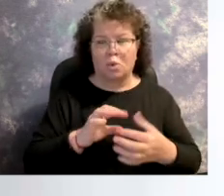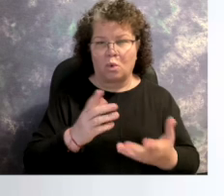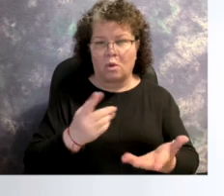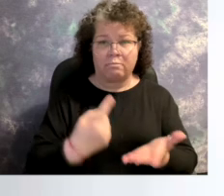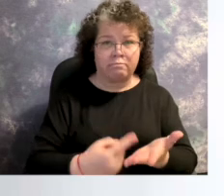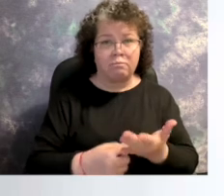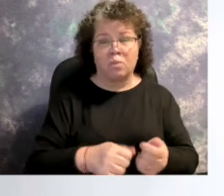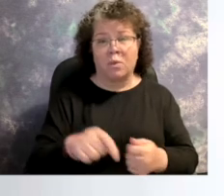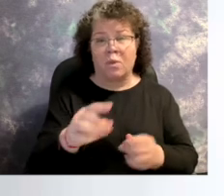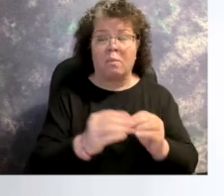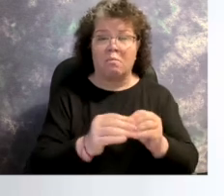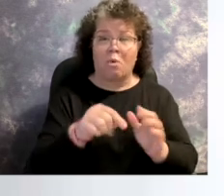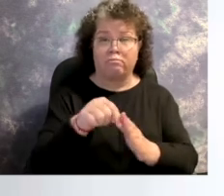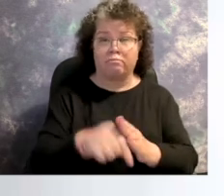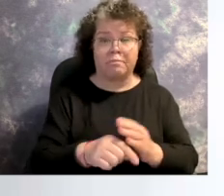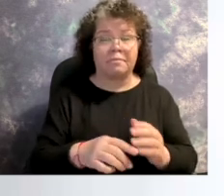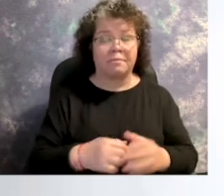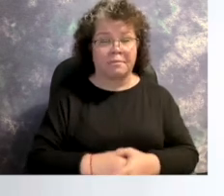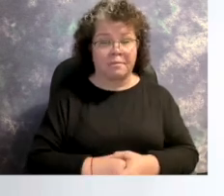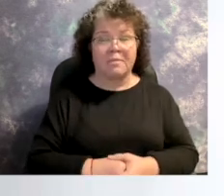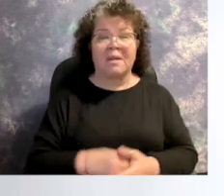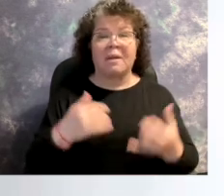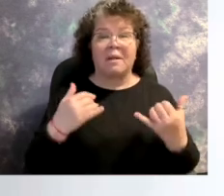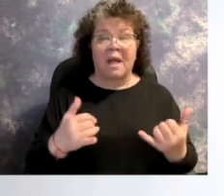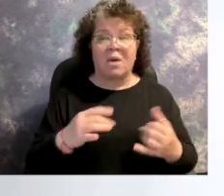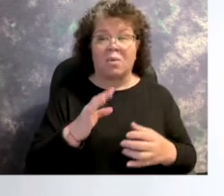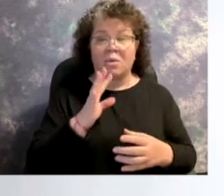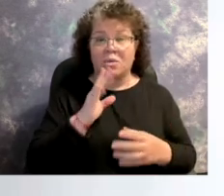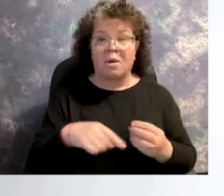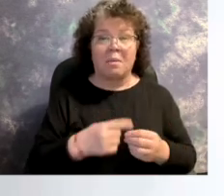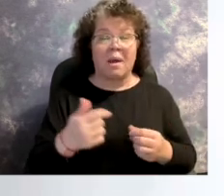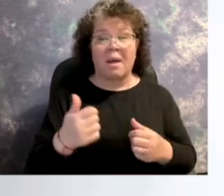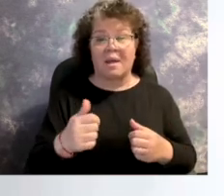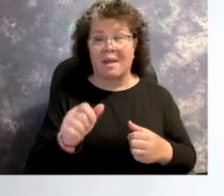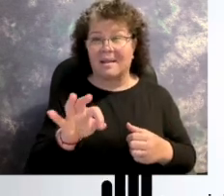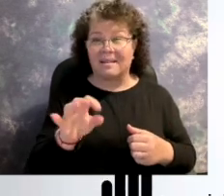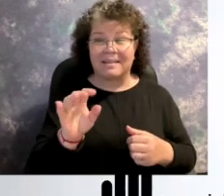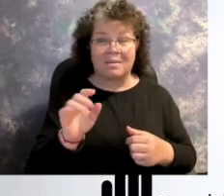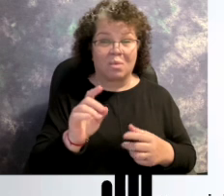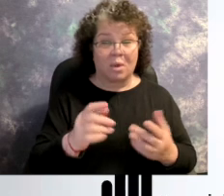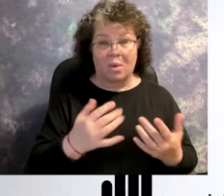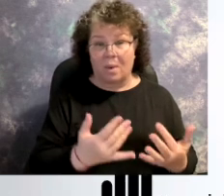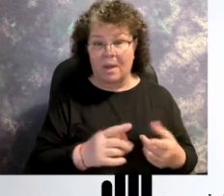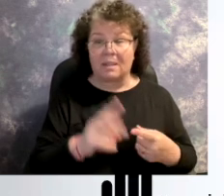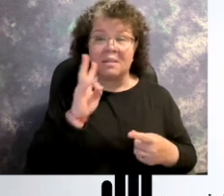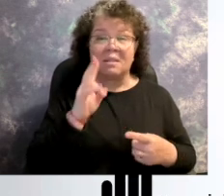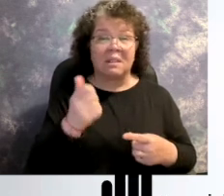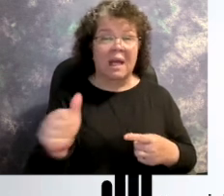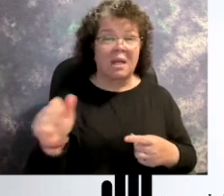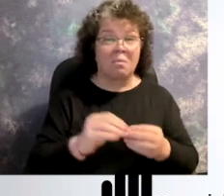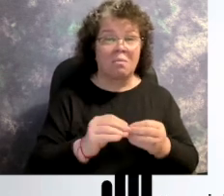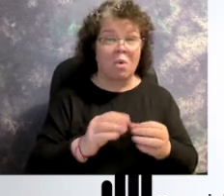out. So next slide, we'll be going to see if anyone has any other questions or comments, and we